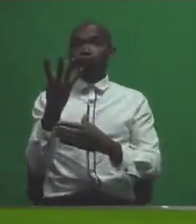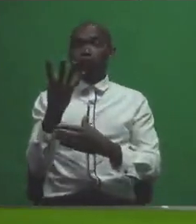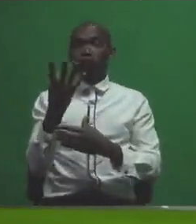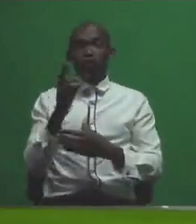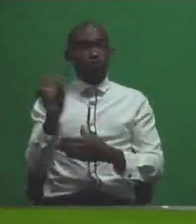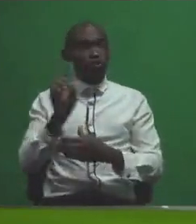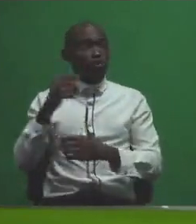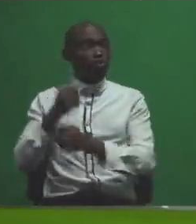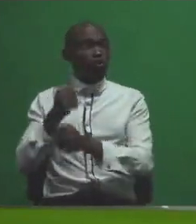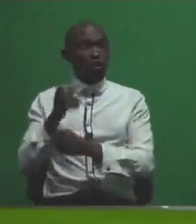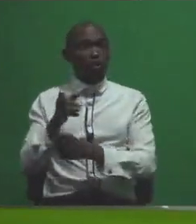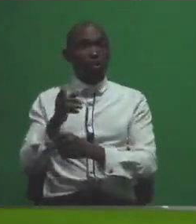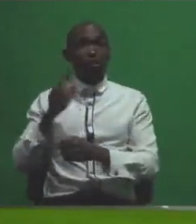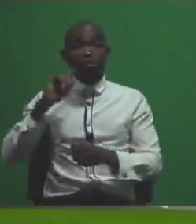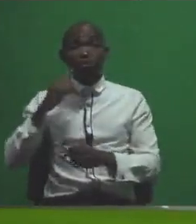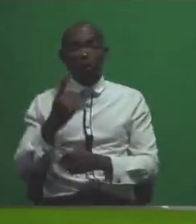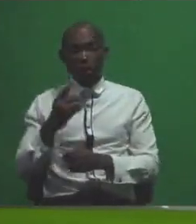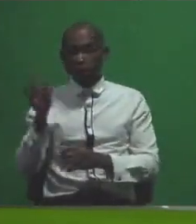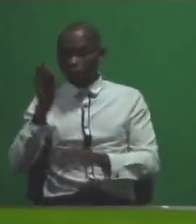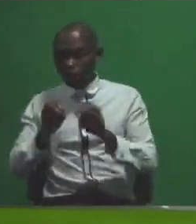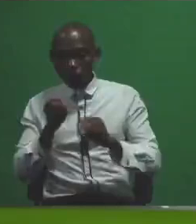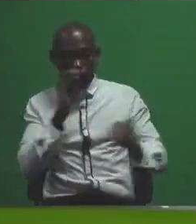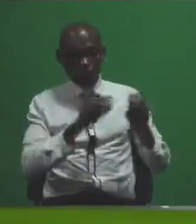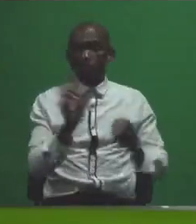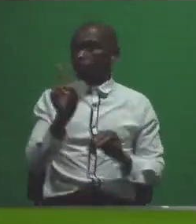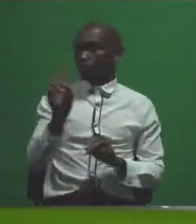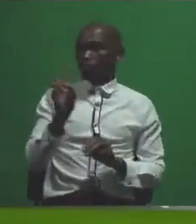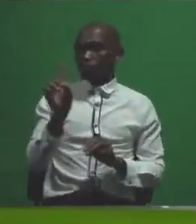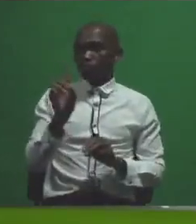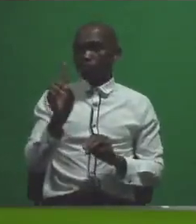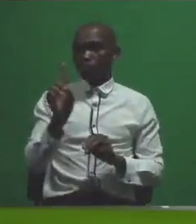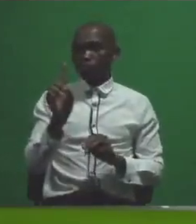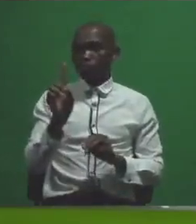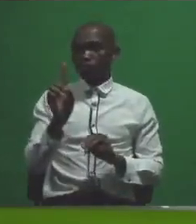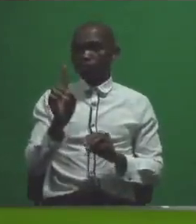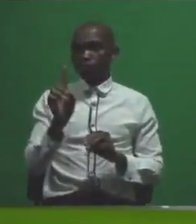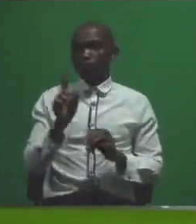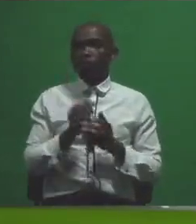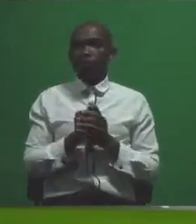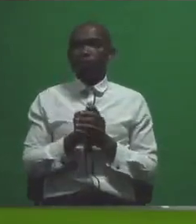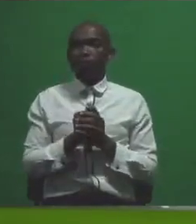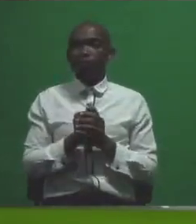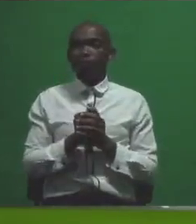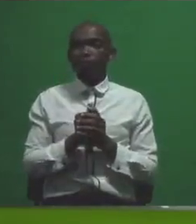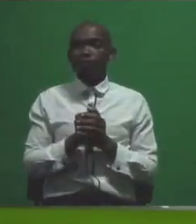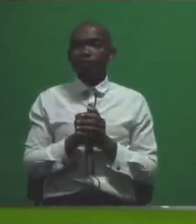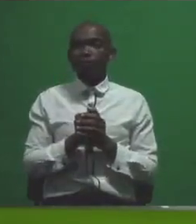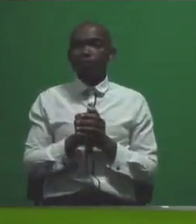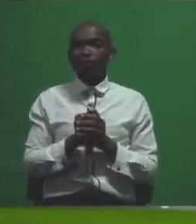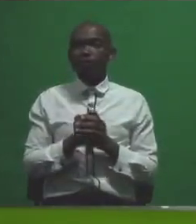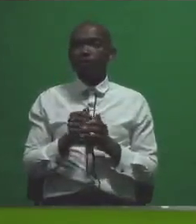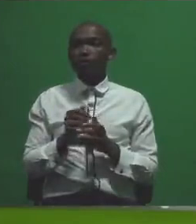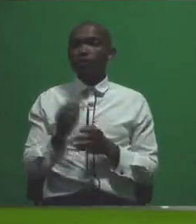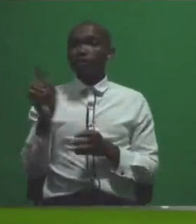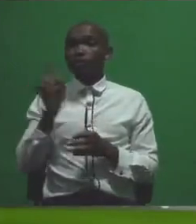not required to do that. Maybe that's not the purpose of entering the laboratory to do such kind of experiment. So